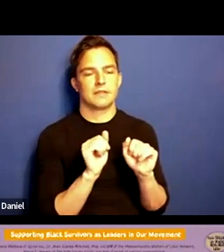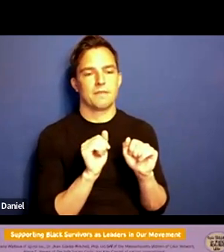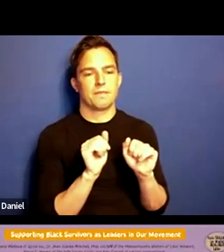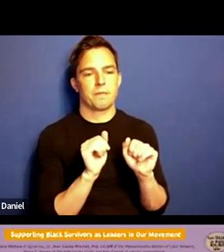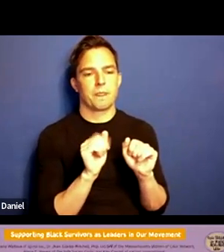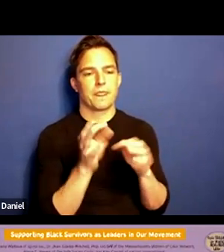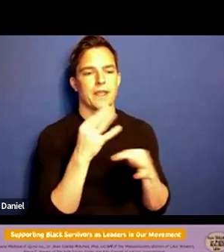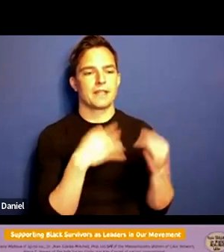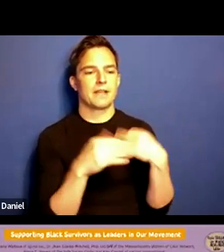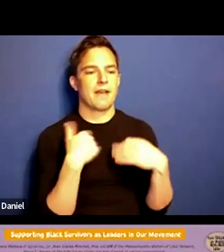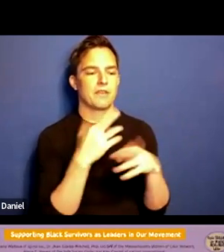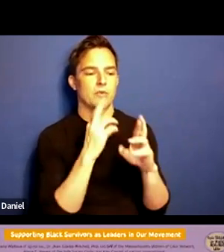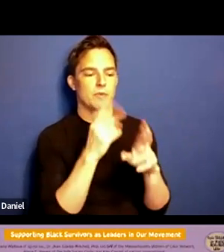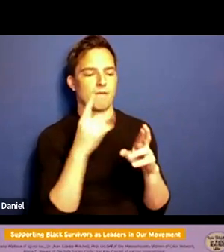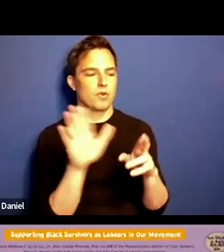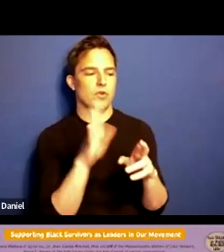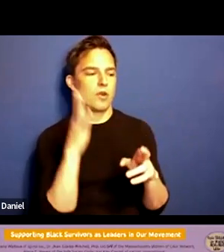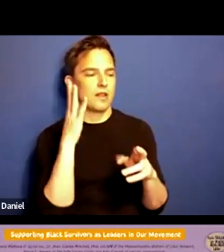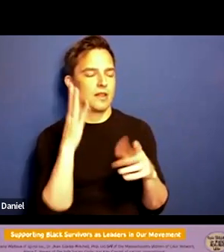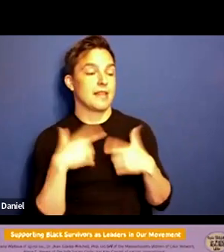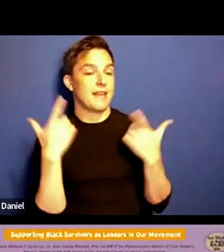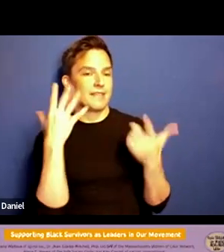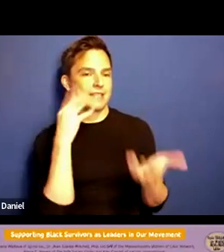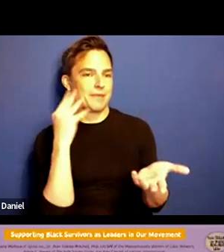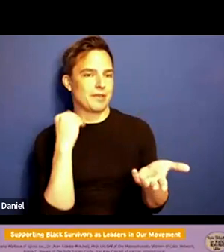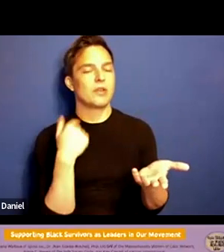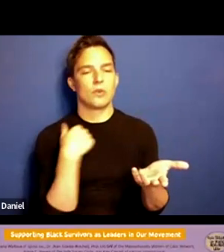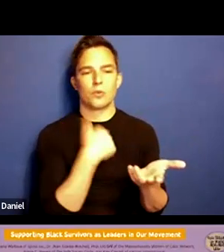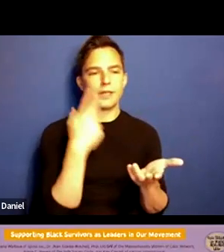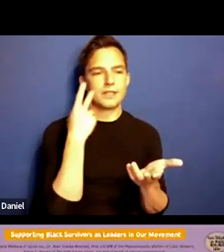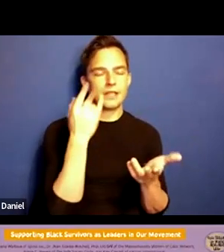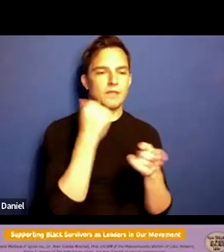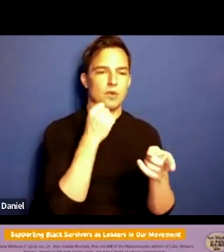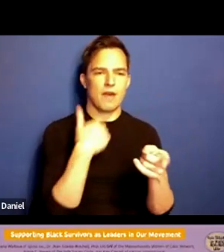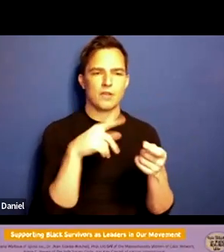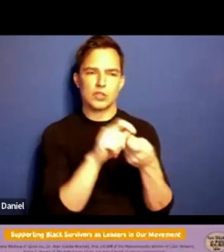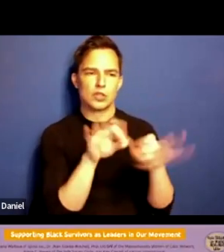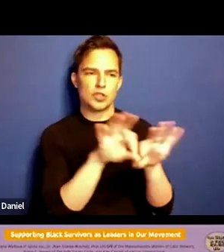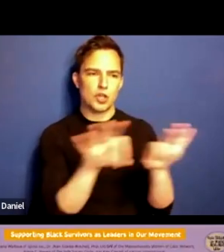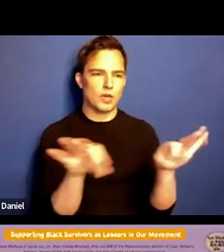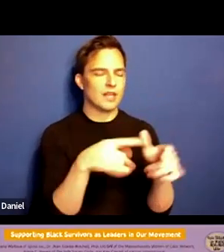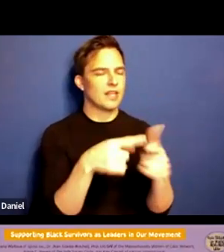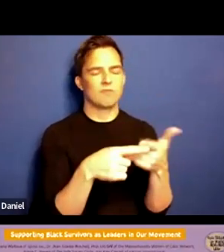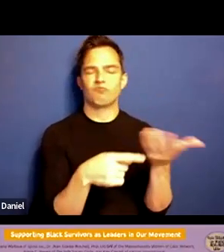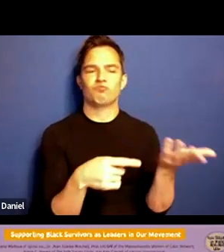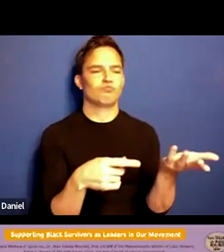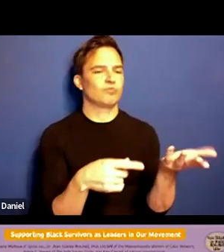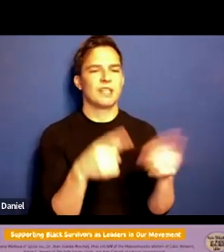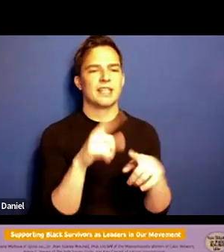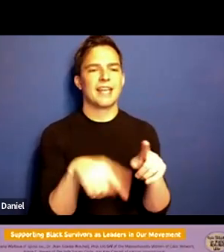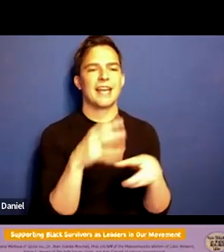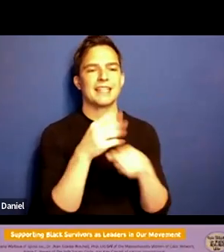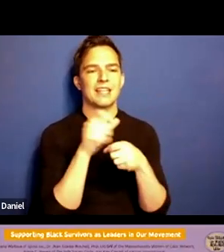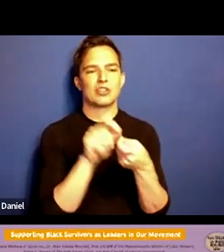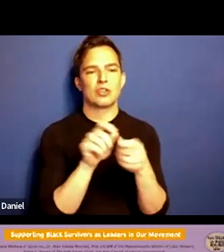having respect for your lived experience. We see that if you don't have certain degrees, then you can't get certain